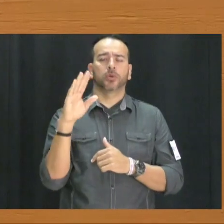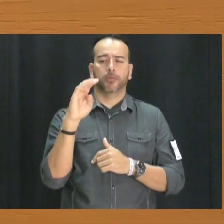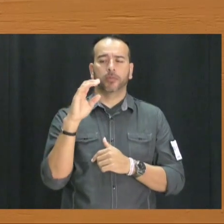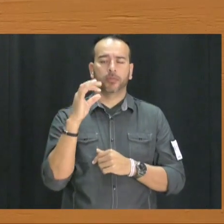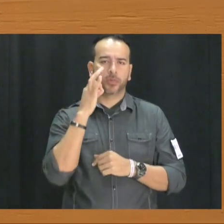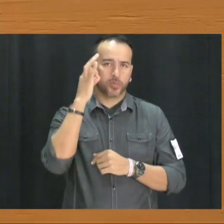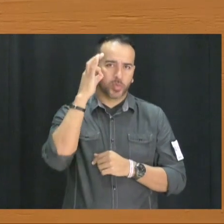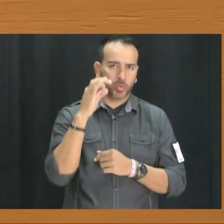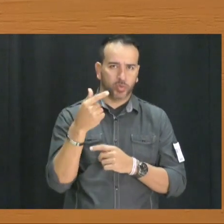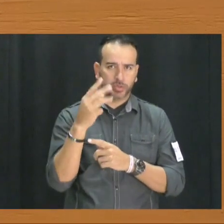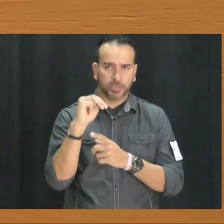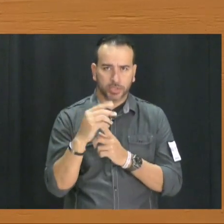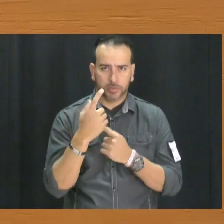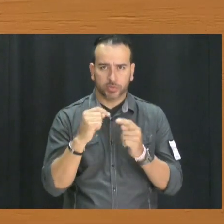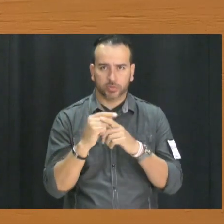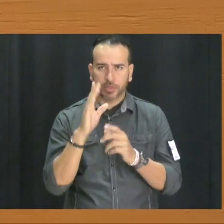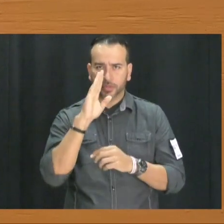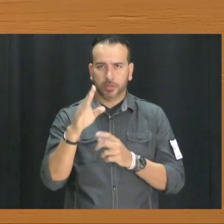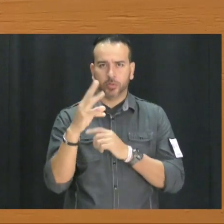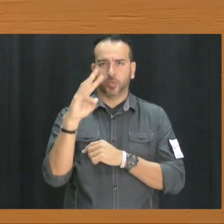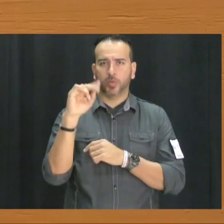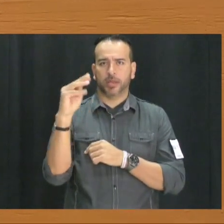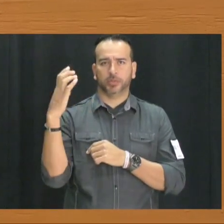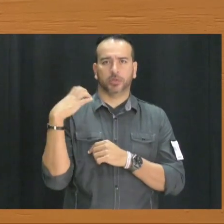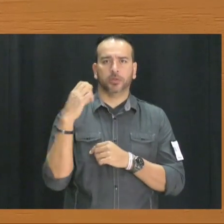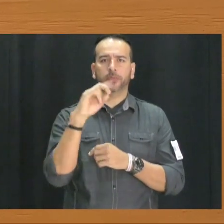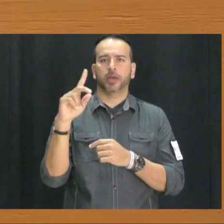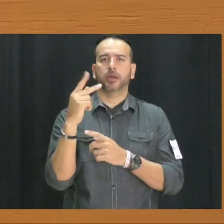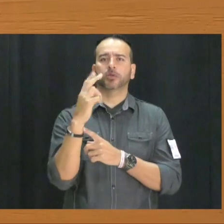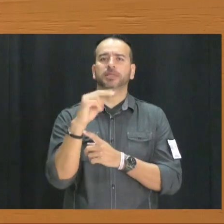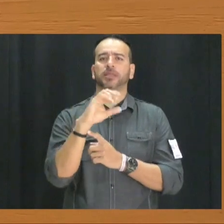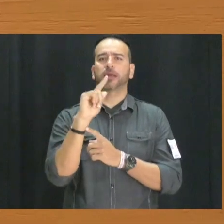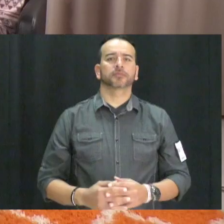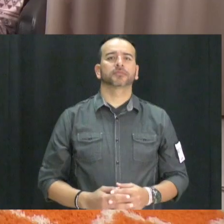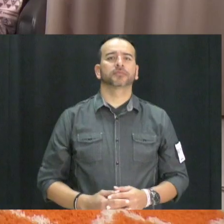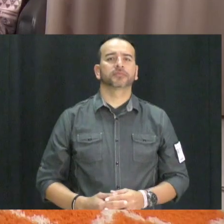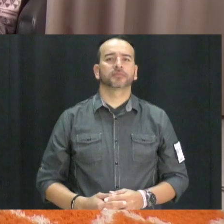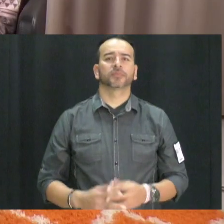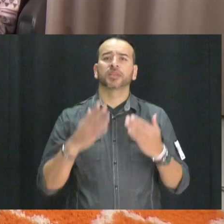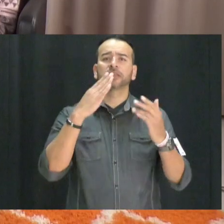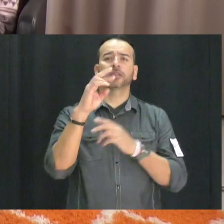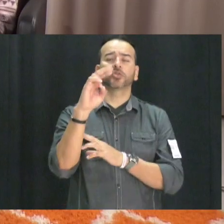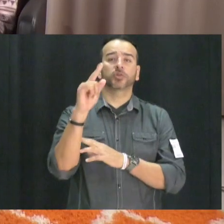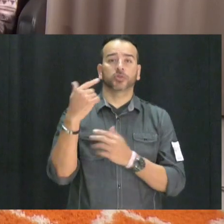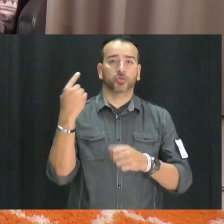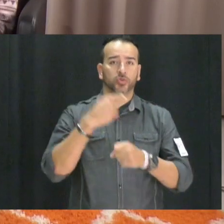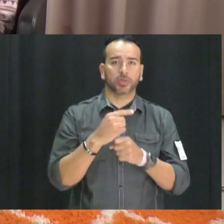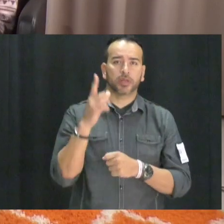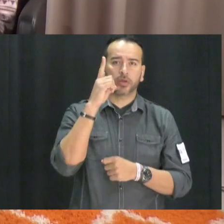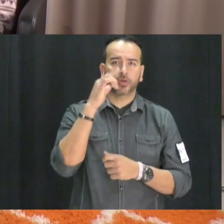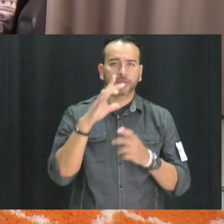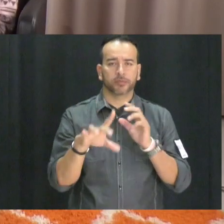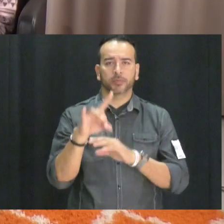any questions about tryouts can be directed to coach Williams now back to Kristen and Alex thank you Rachel today for lunch